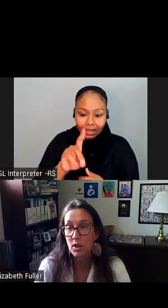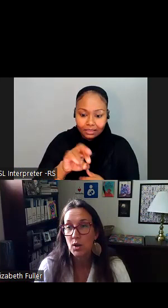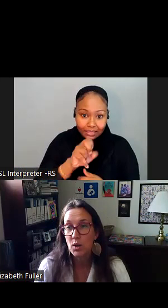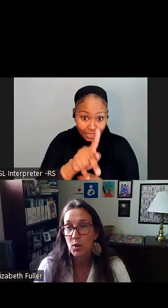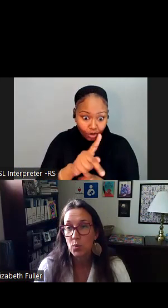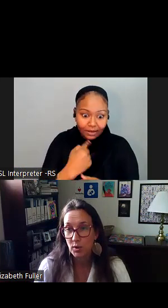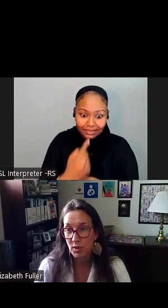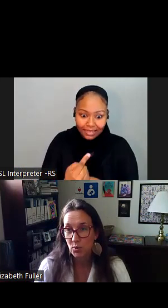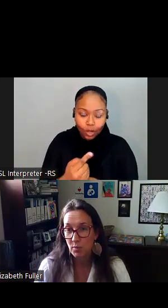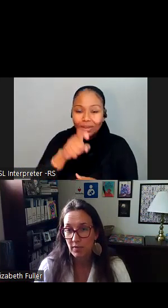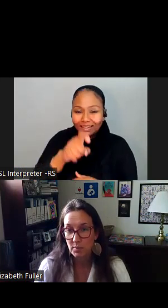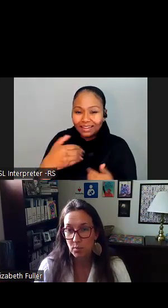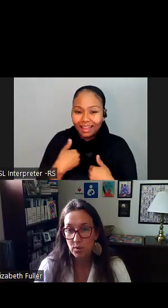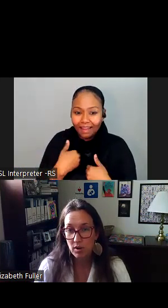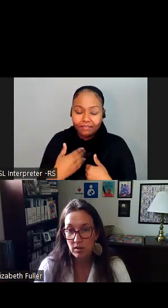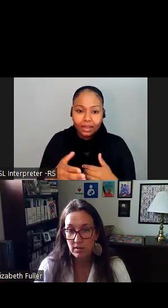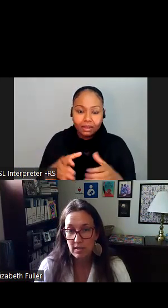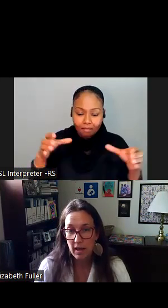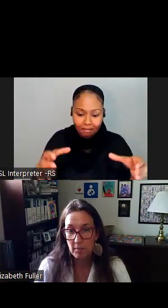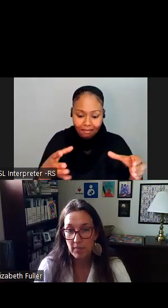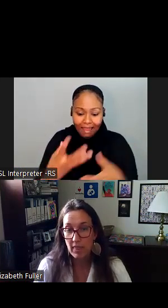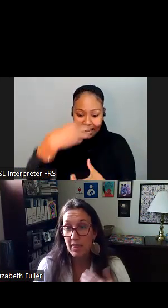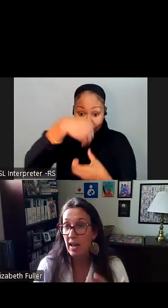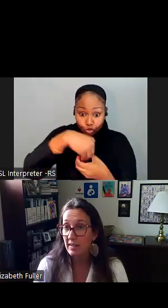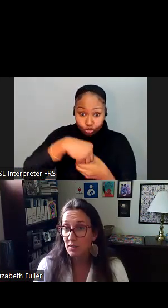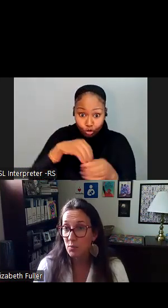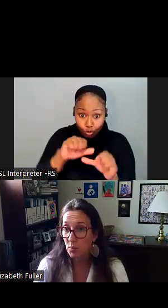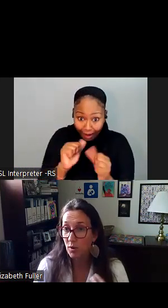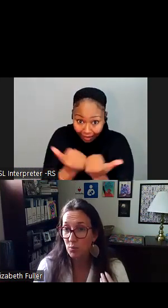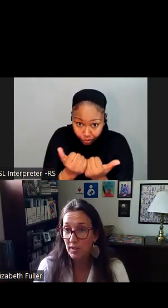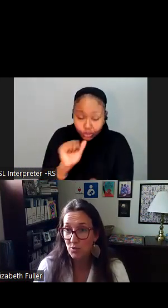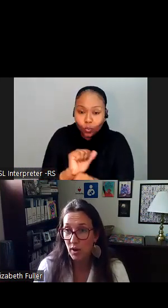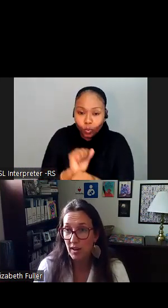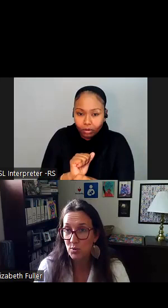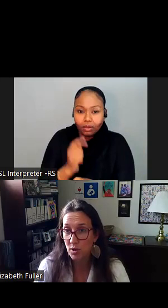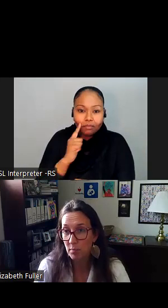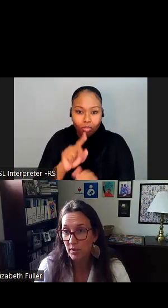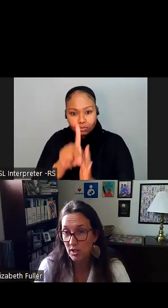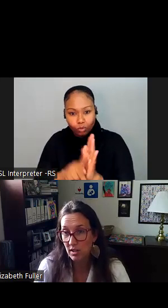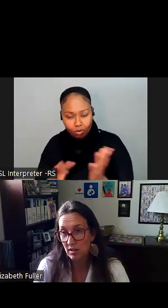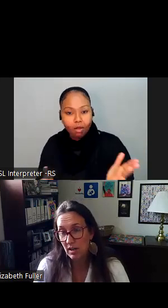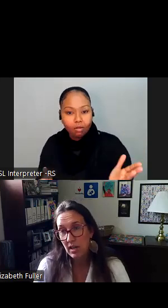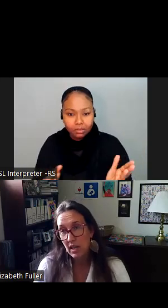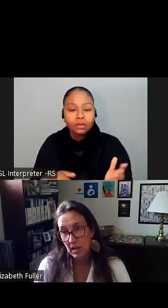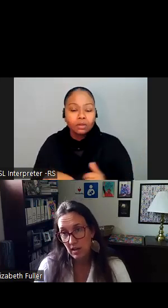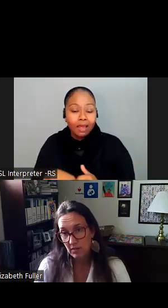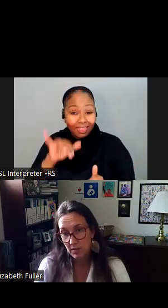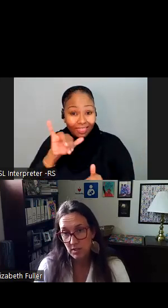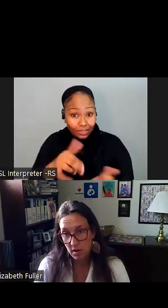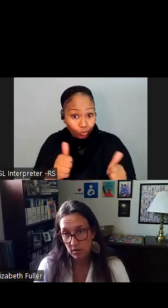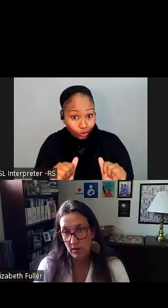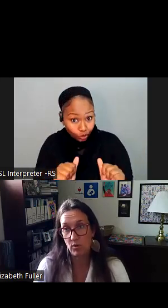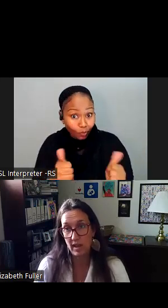interagency working group on these protocols. That is what we're really trying to accomplish here in kind